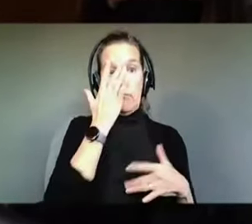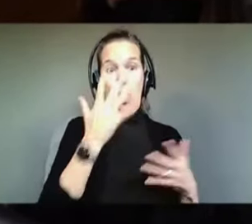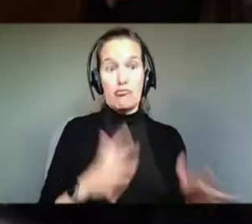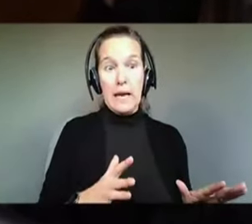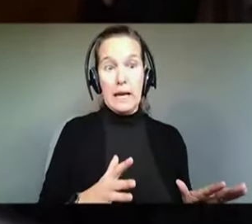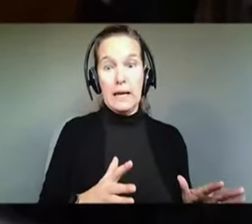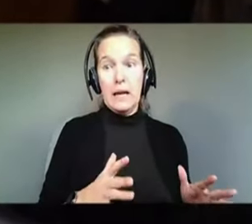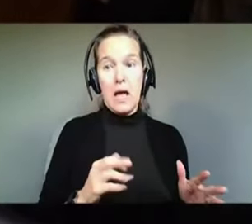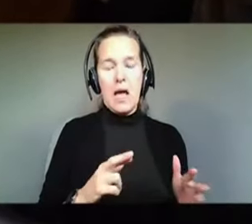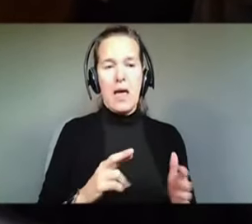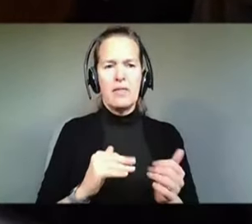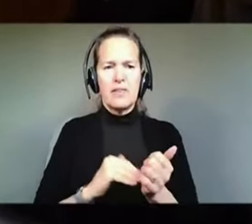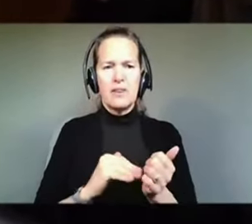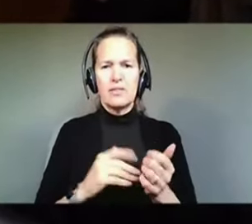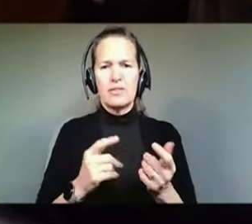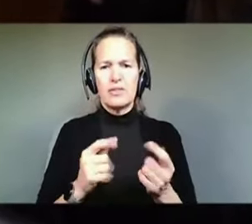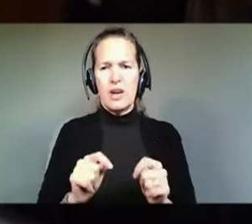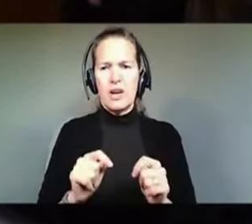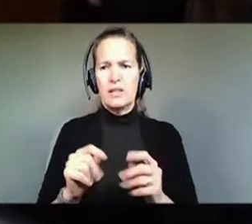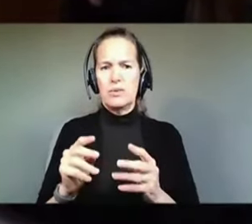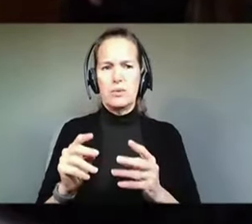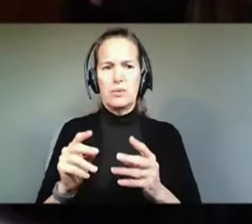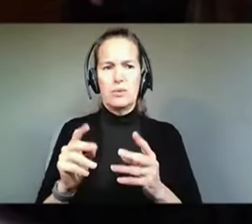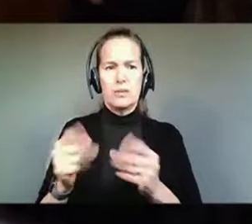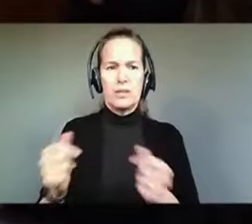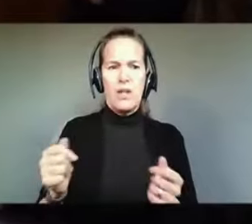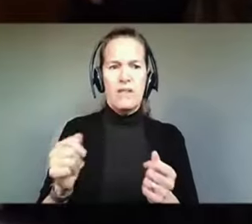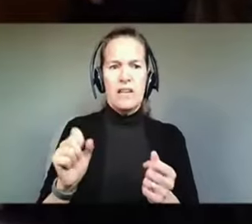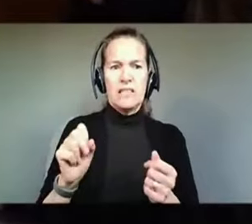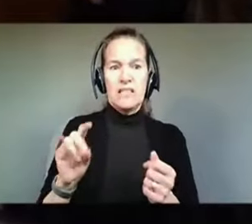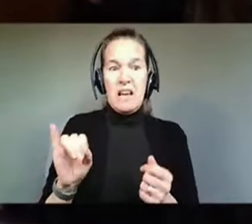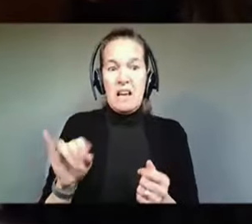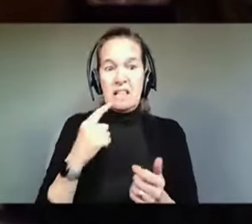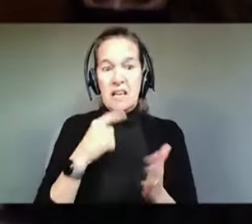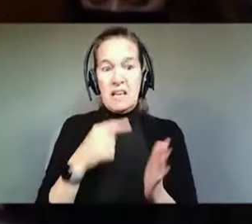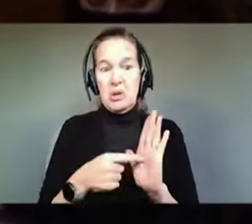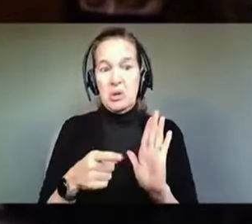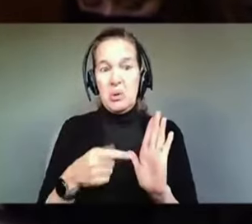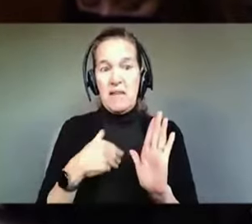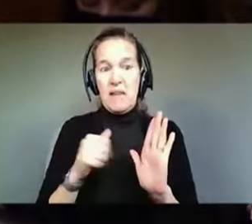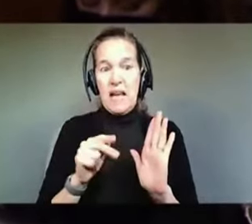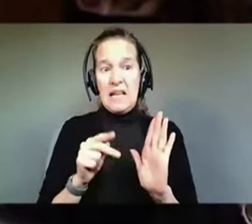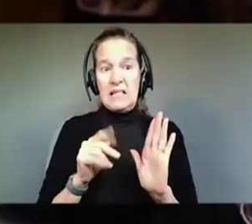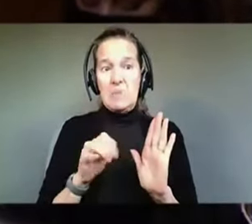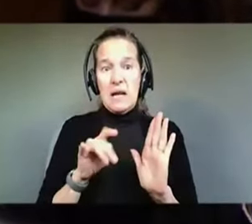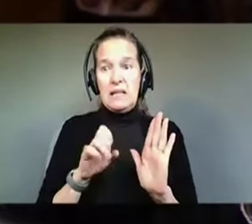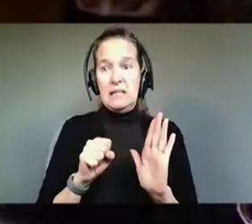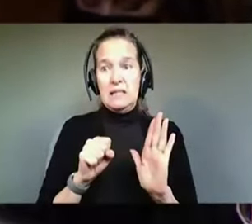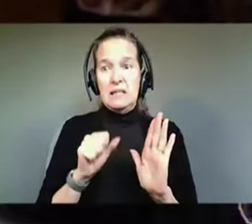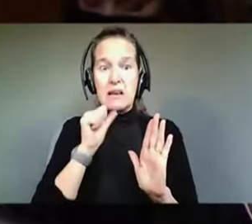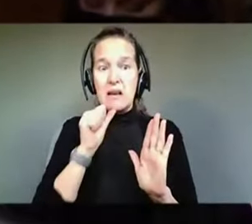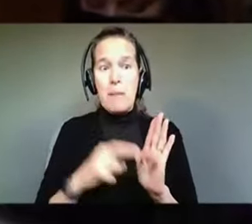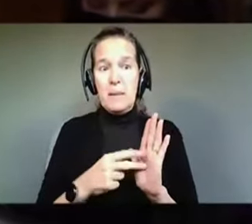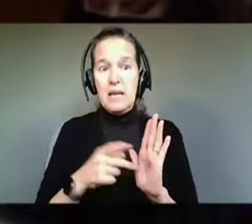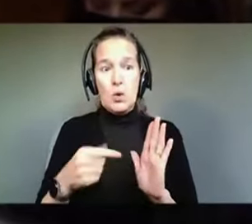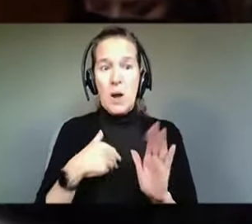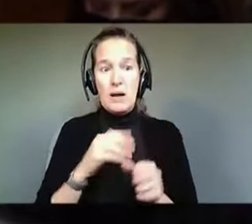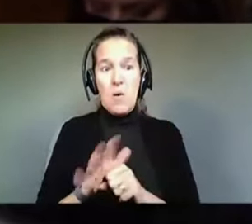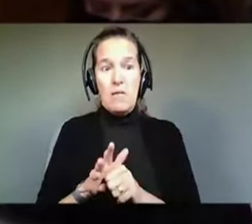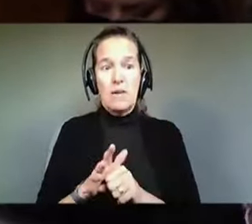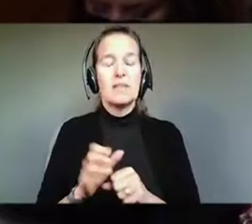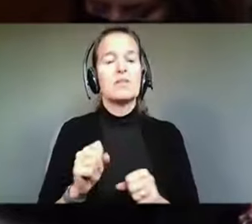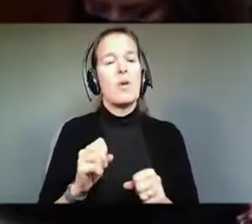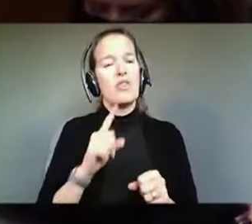make a resolution about SSDI are like, well, you have antibodies, but that doesn't mean you had COVID. So there's a set